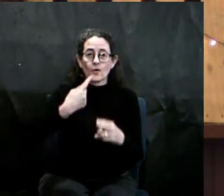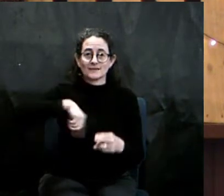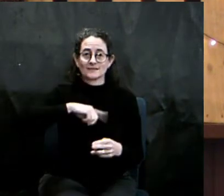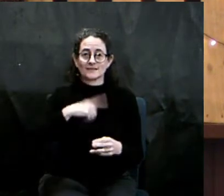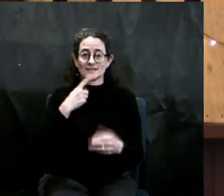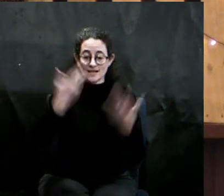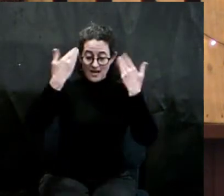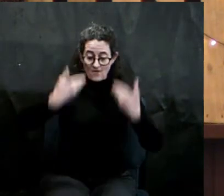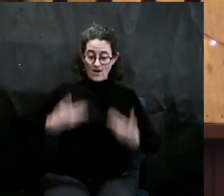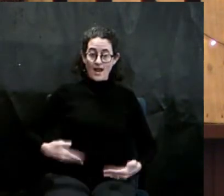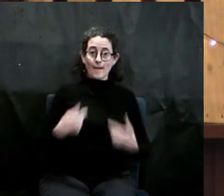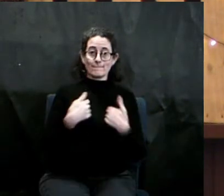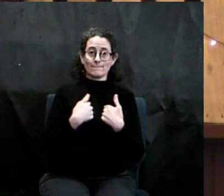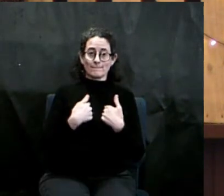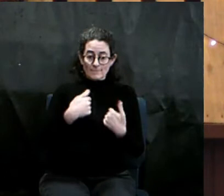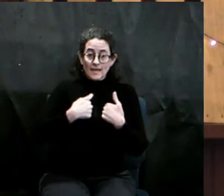am, send me.